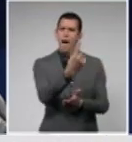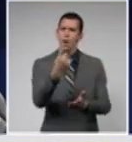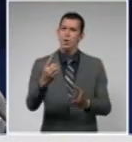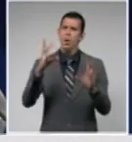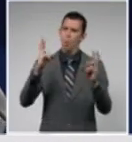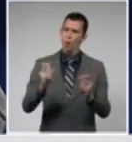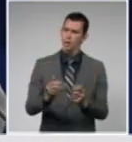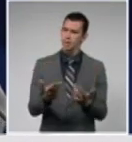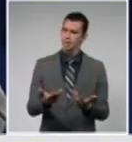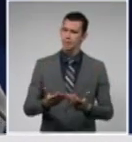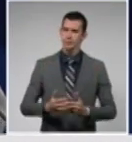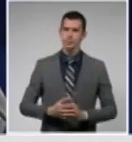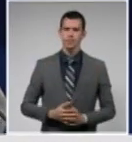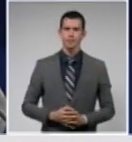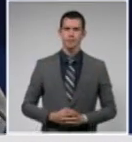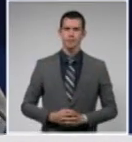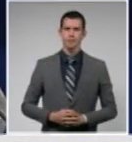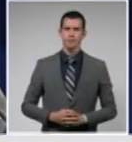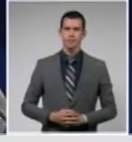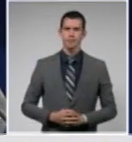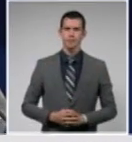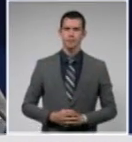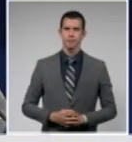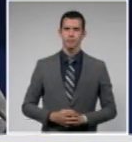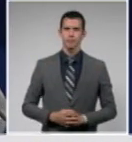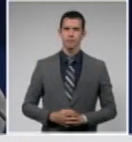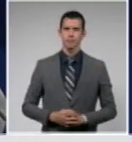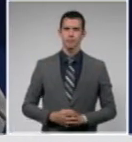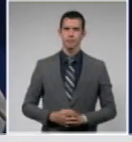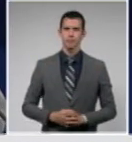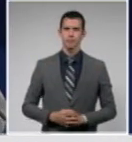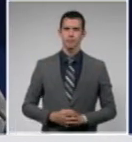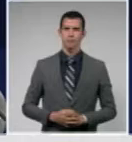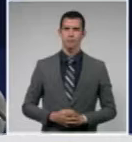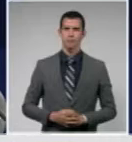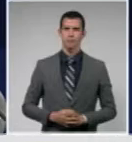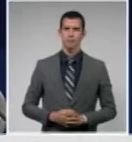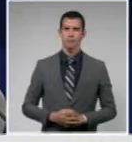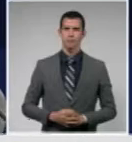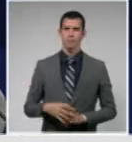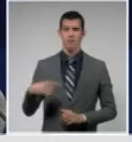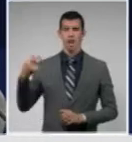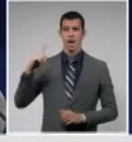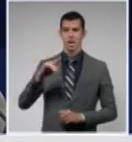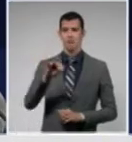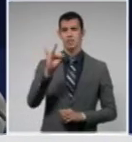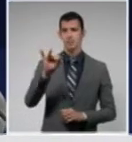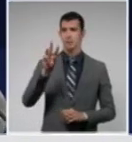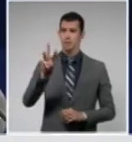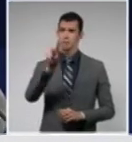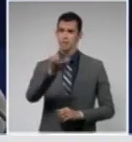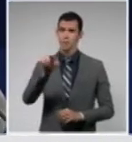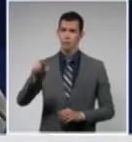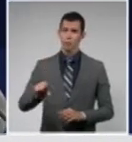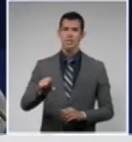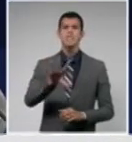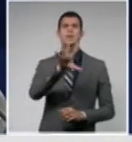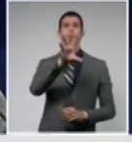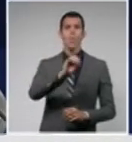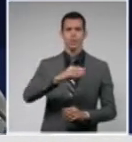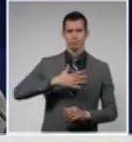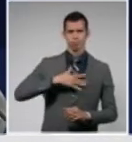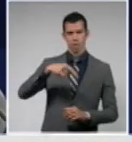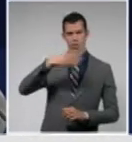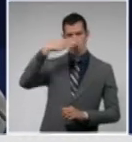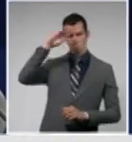95.9% of the 73 positive cases diagnosed yesterday are confirmed case contacts, the majority of